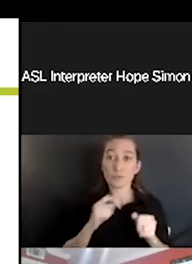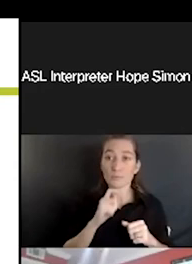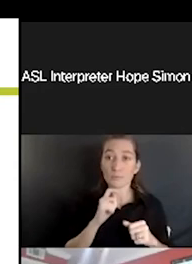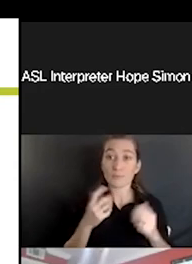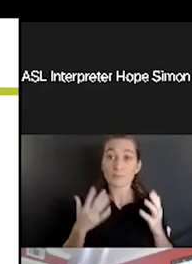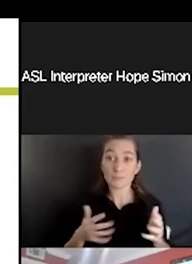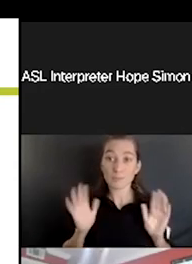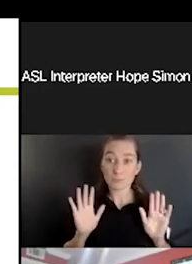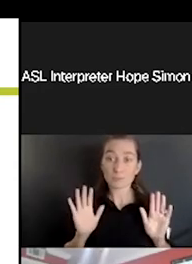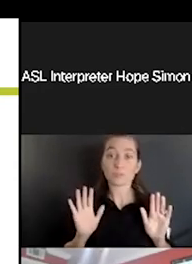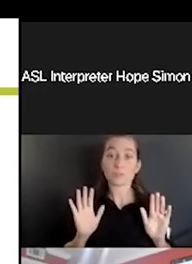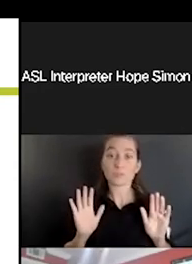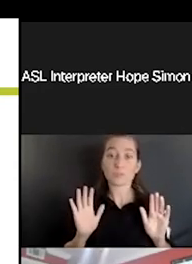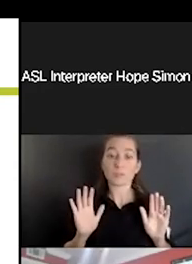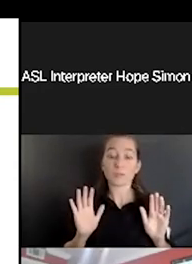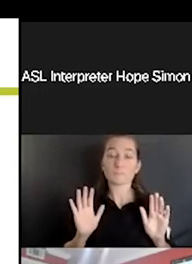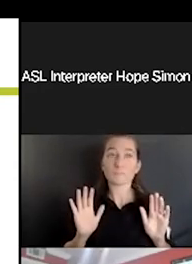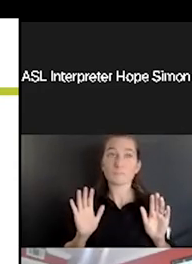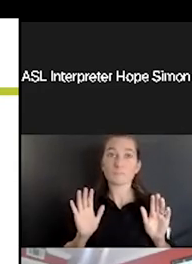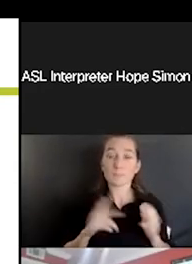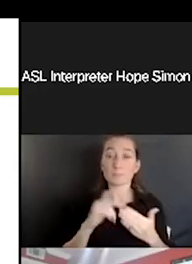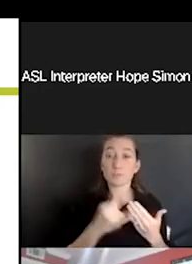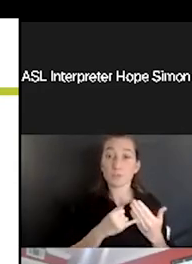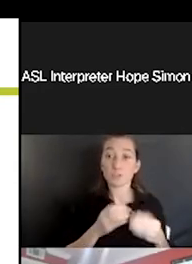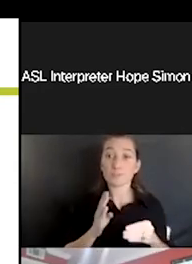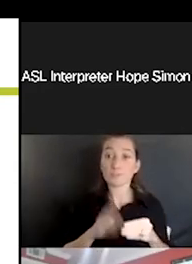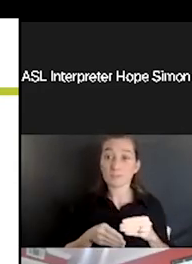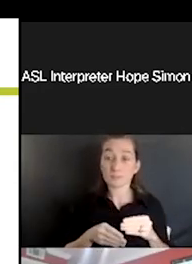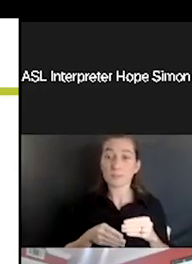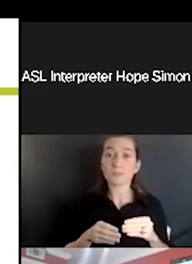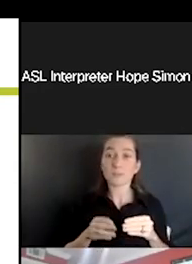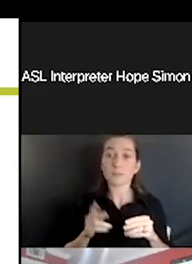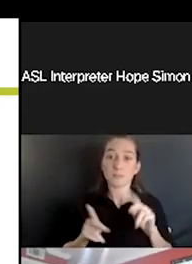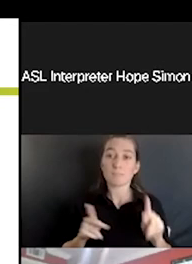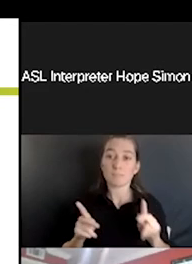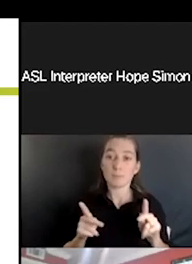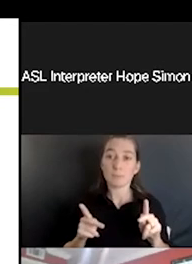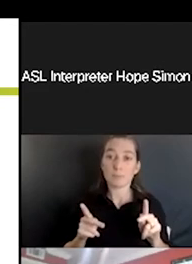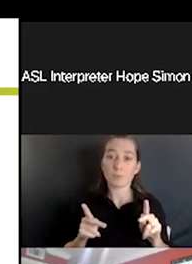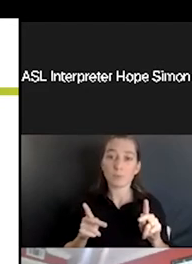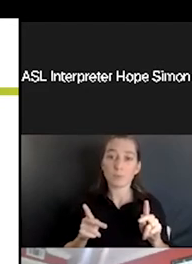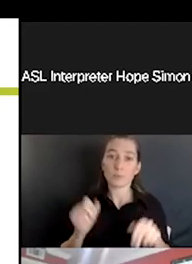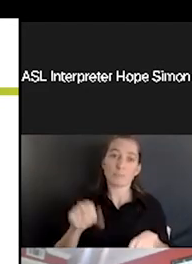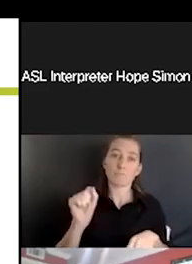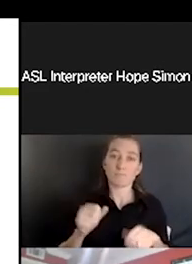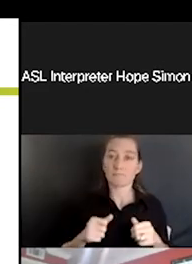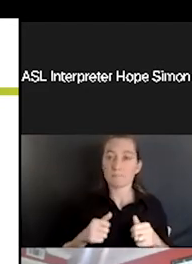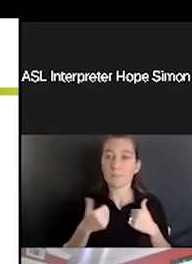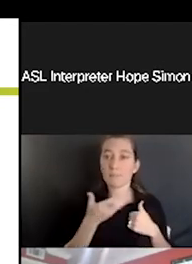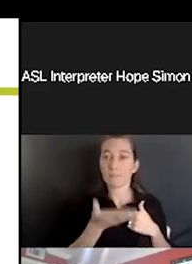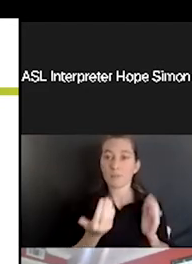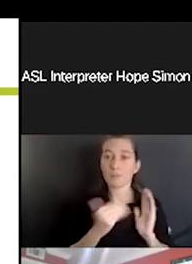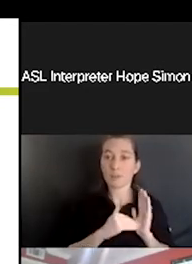the end of the project, they were actually living in the homes when the work was being done. So, thank you,